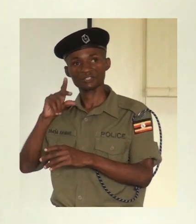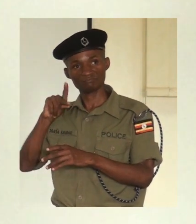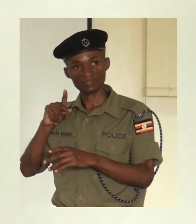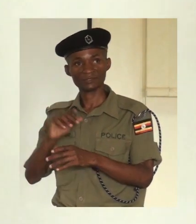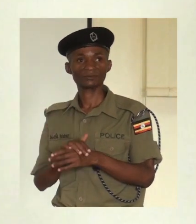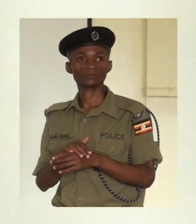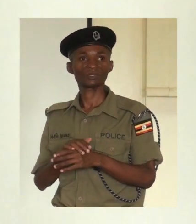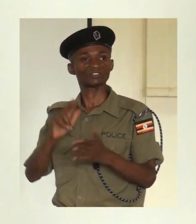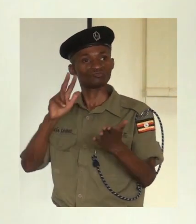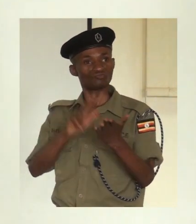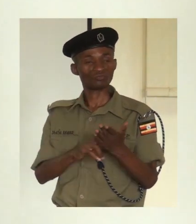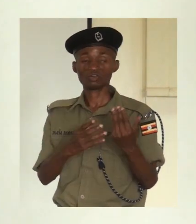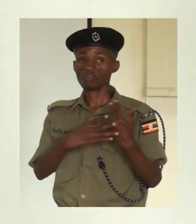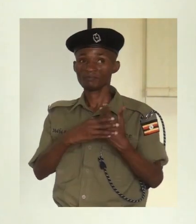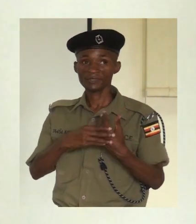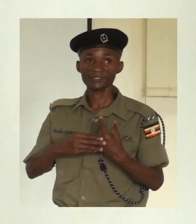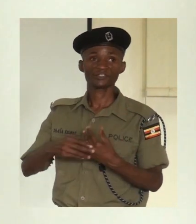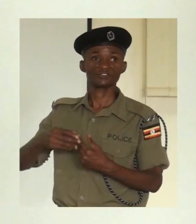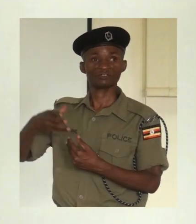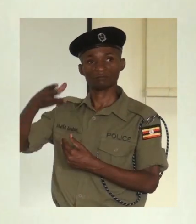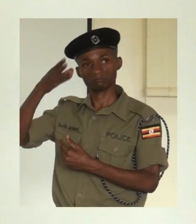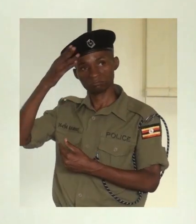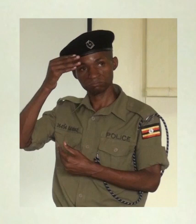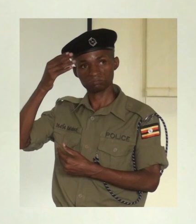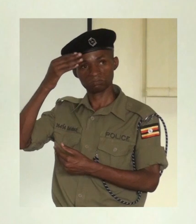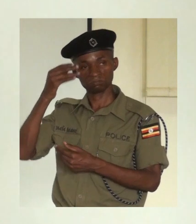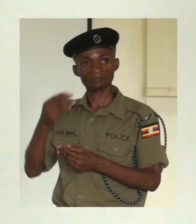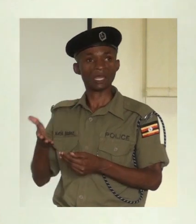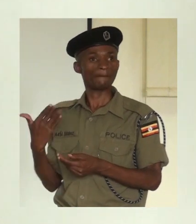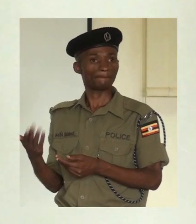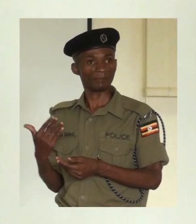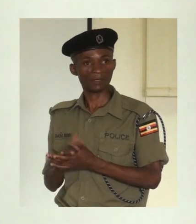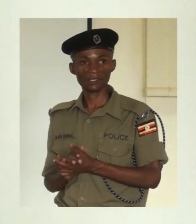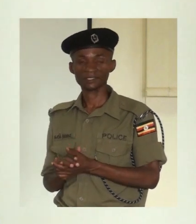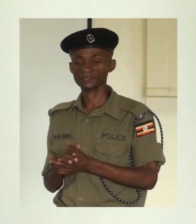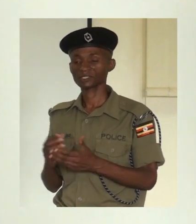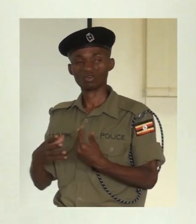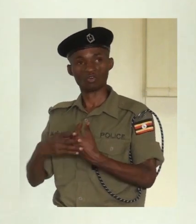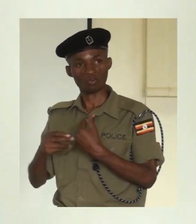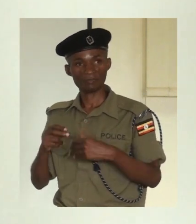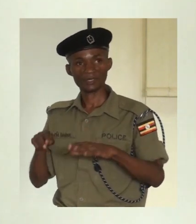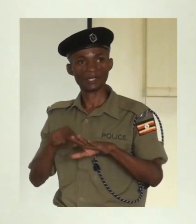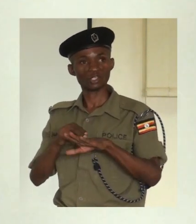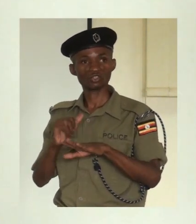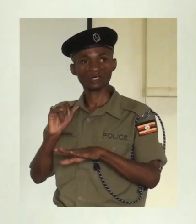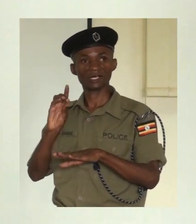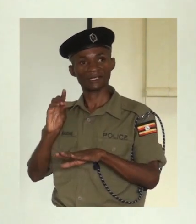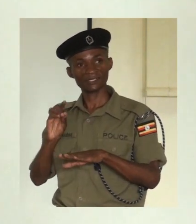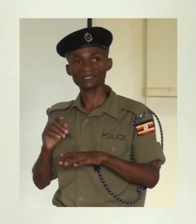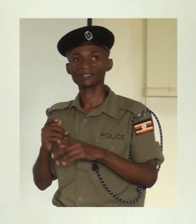copies of academic documents, photocopy of the national ID, photocopy of the ID of the previous